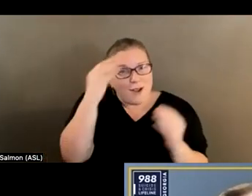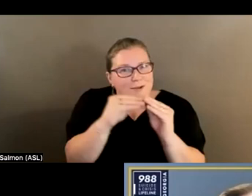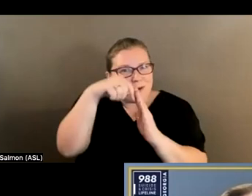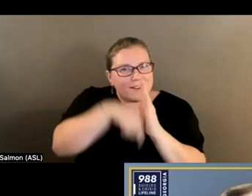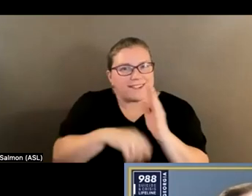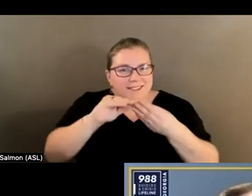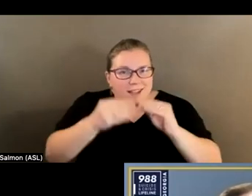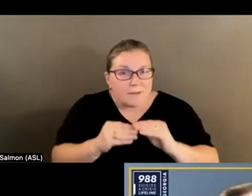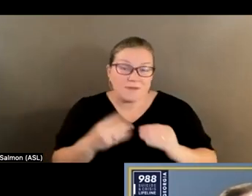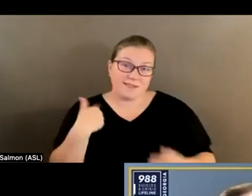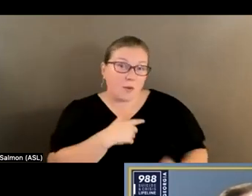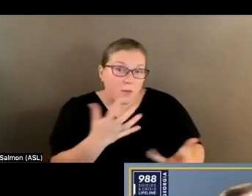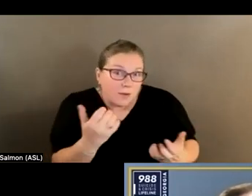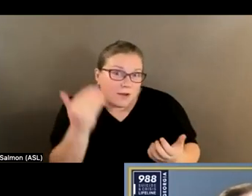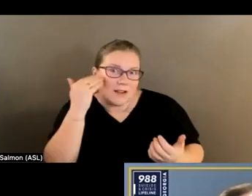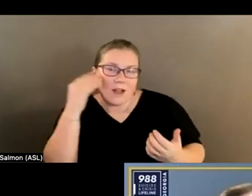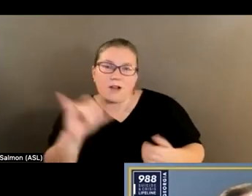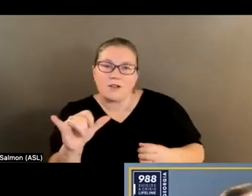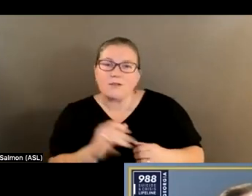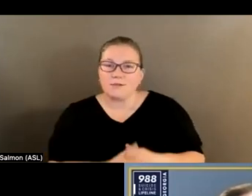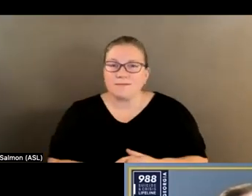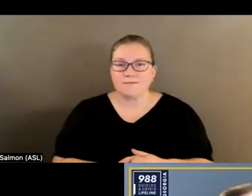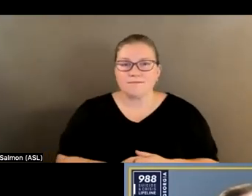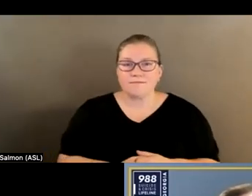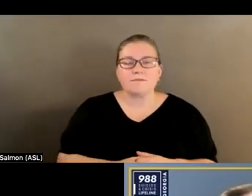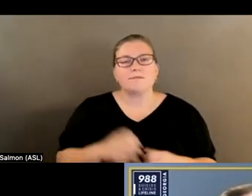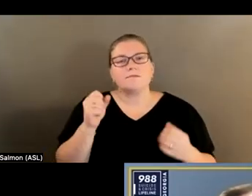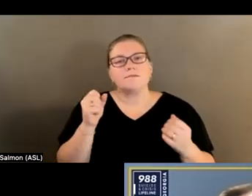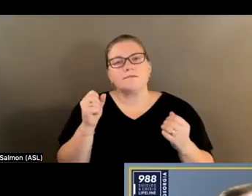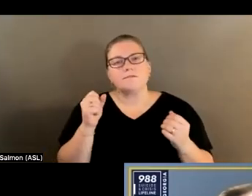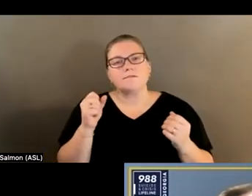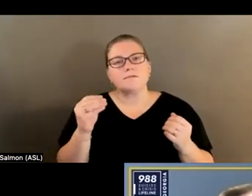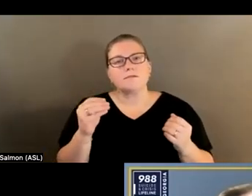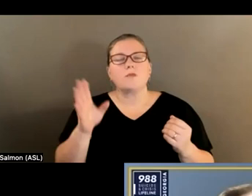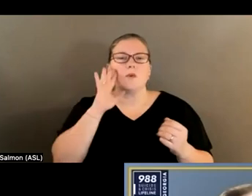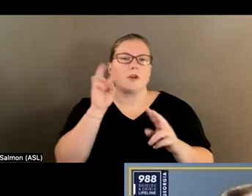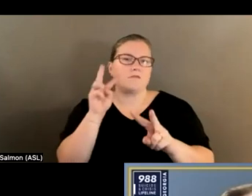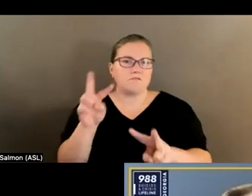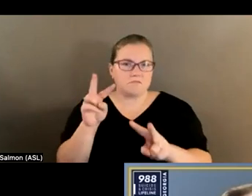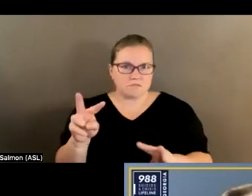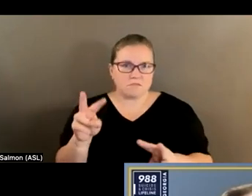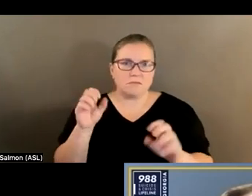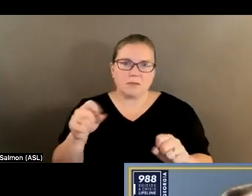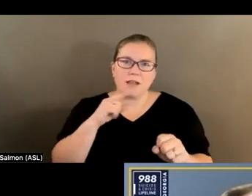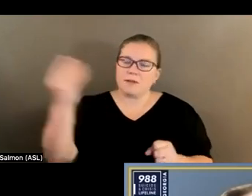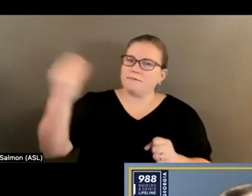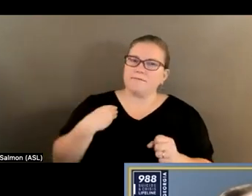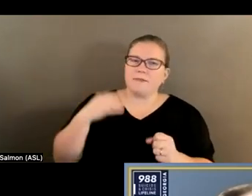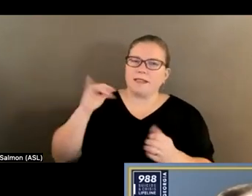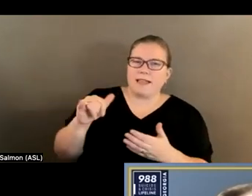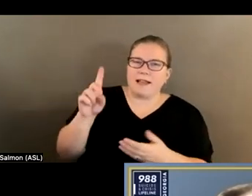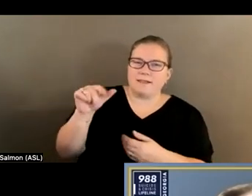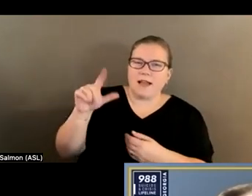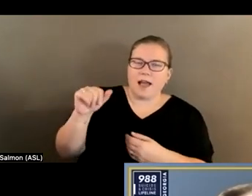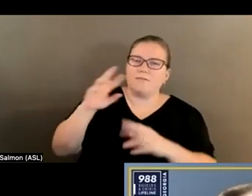certainly want to know more about it as well. And so we will look forward to being able to unpack that data